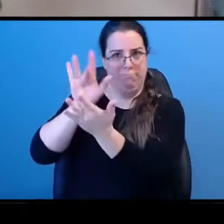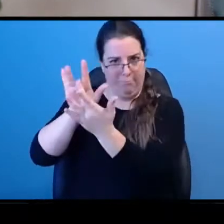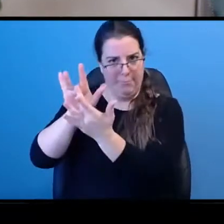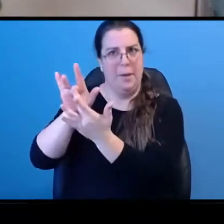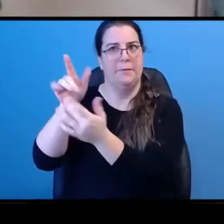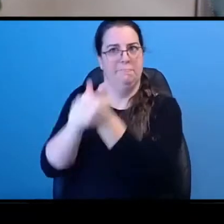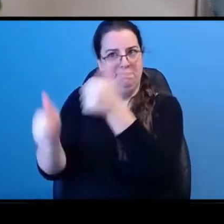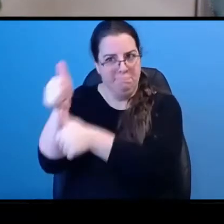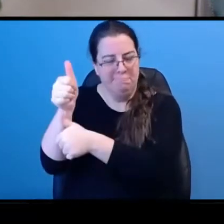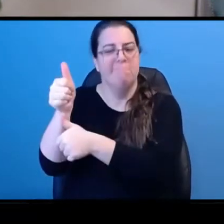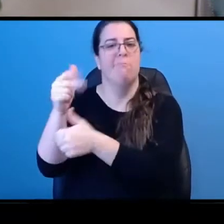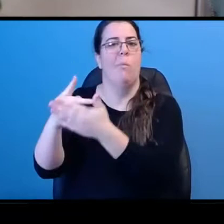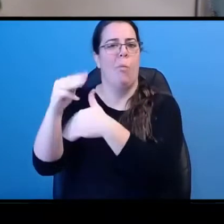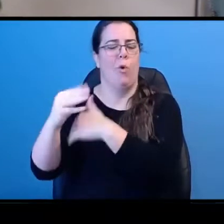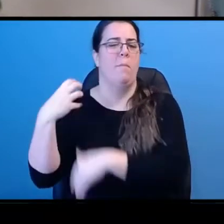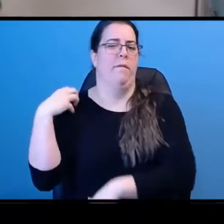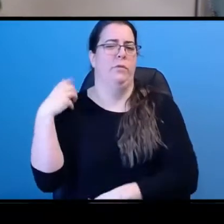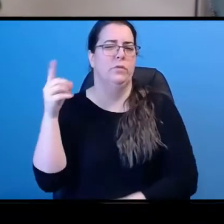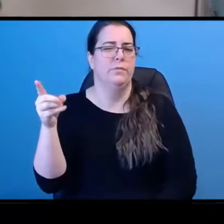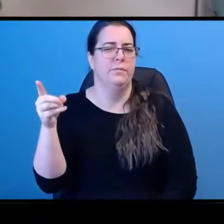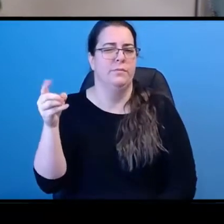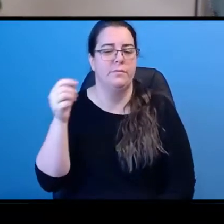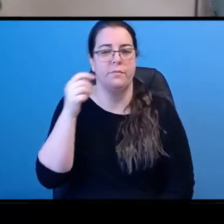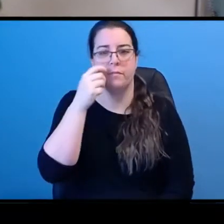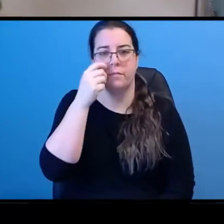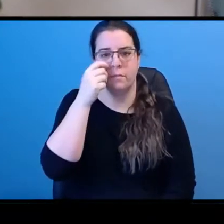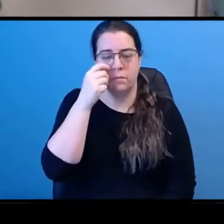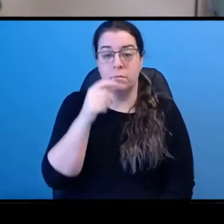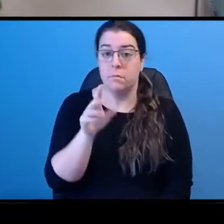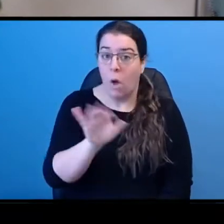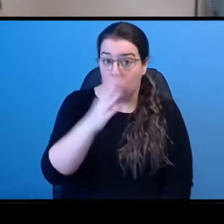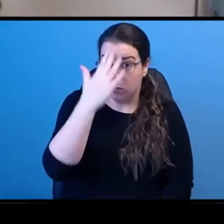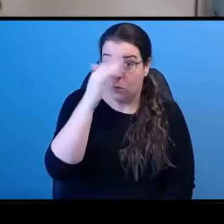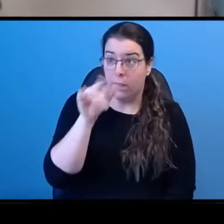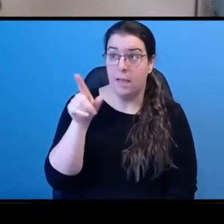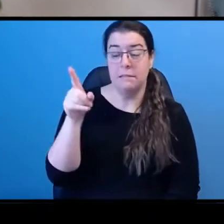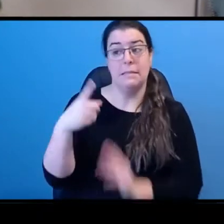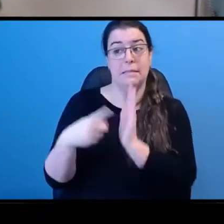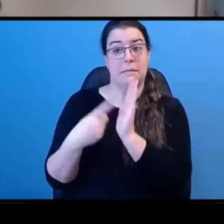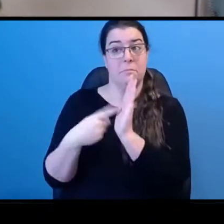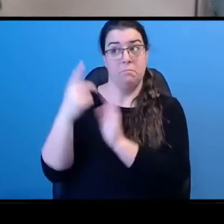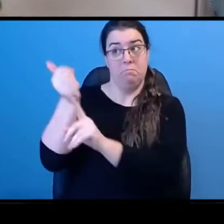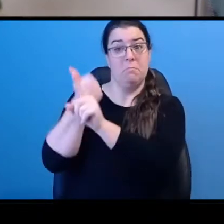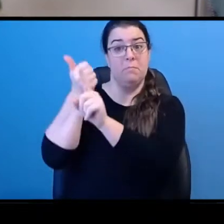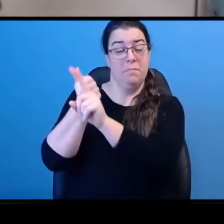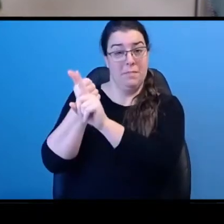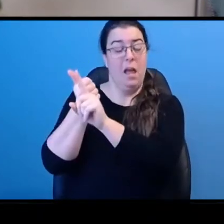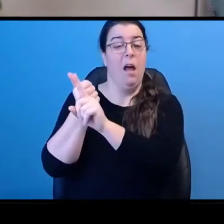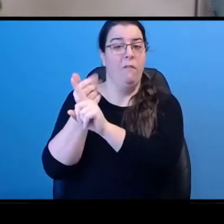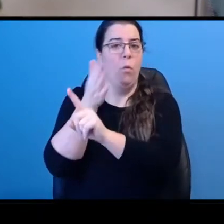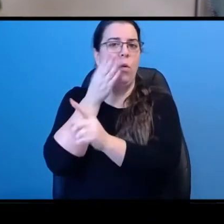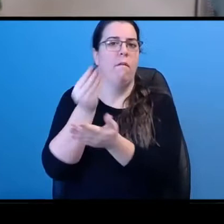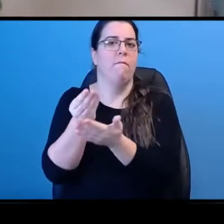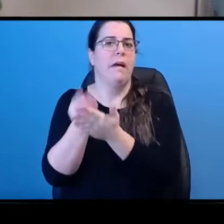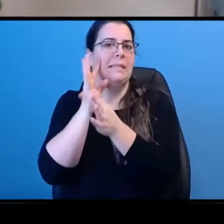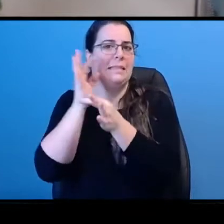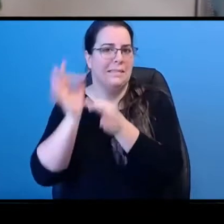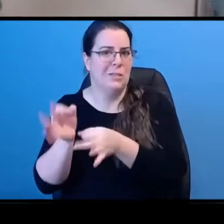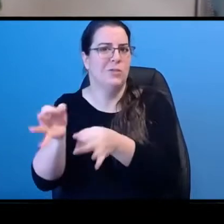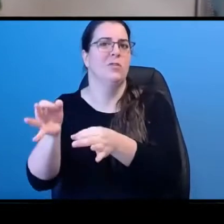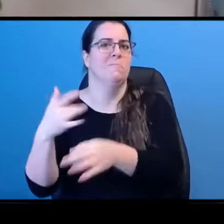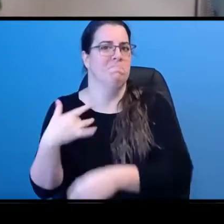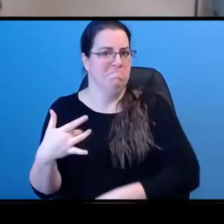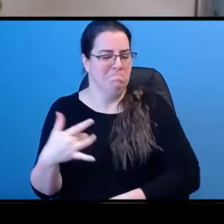Some program officers do make decisions about funding, so like talking to them too can help you to like